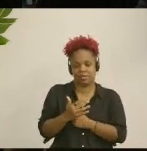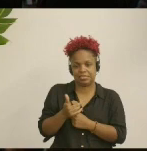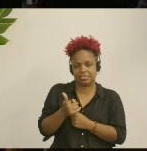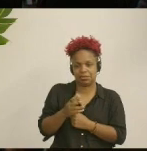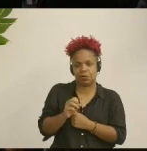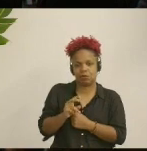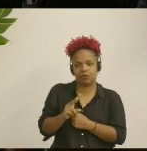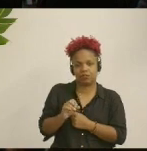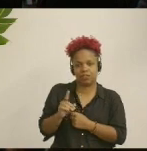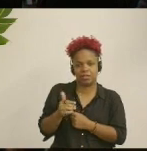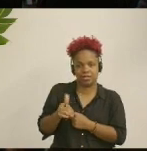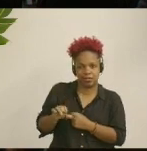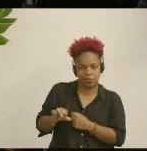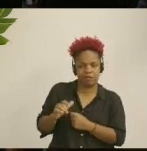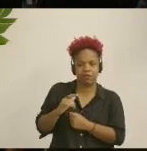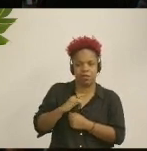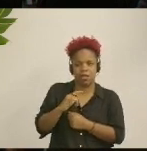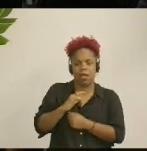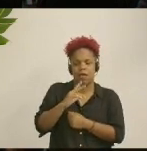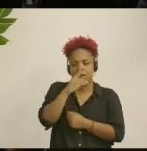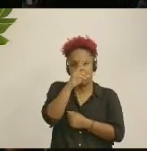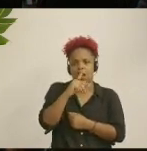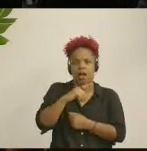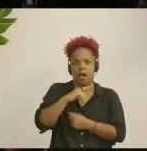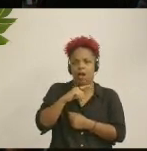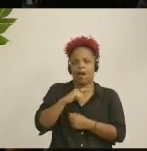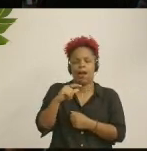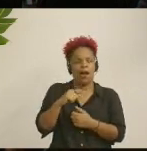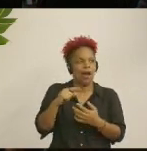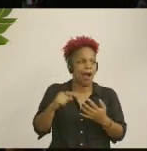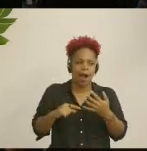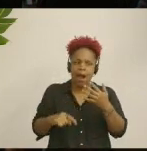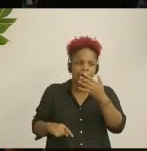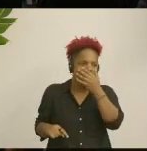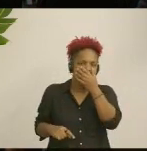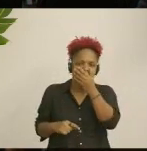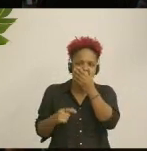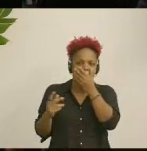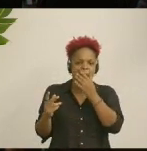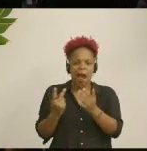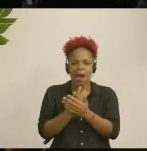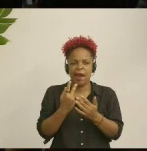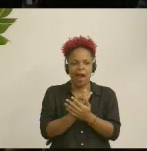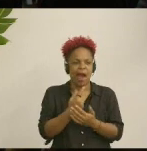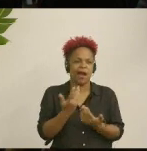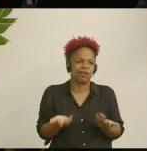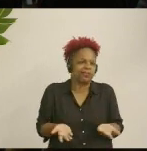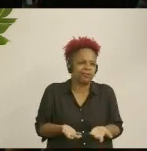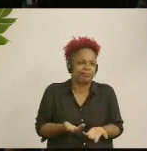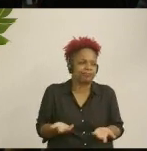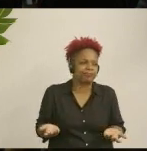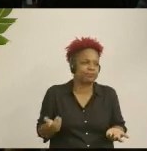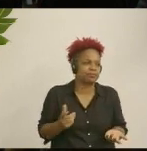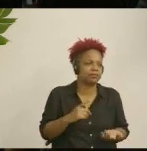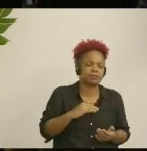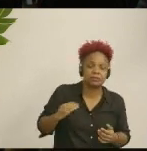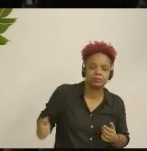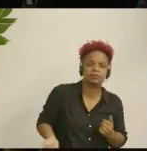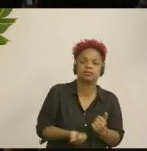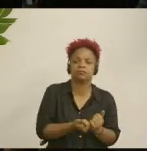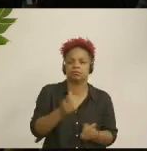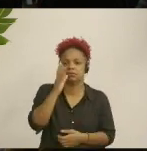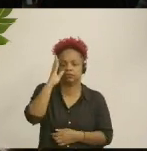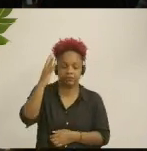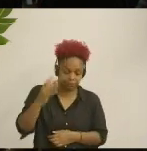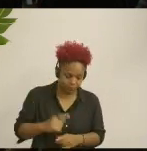things didn't go well in terms of how evidence was used to support decision making, but also so many innovations emerged.